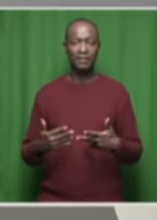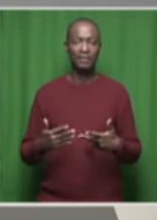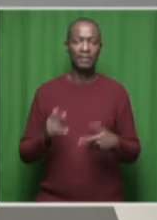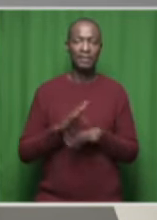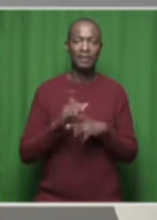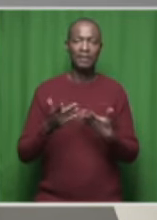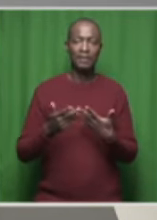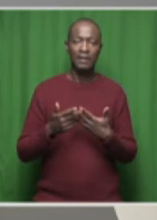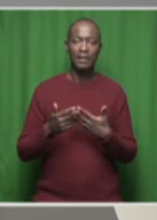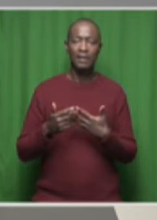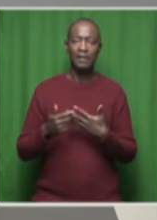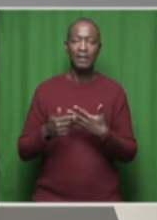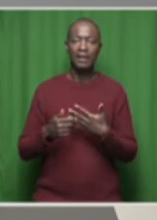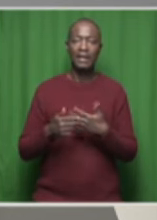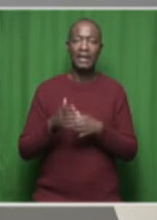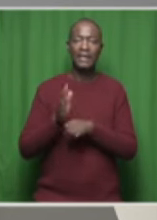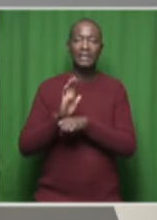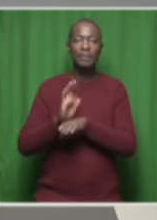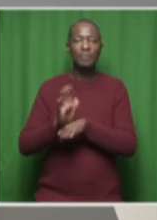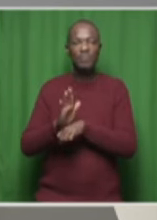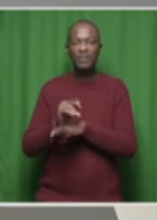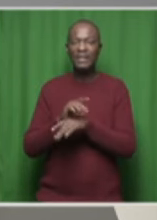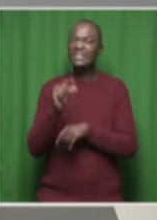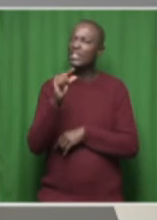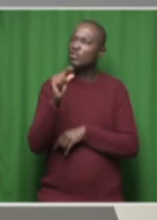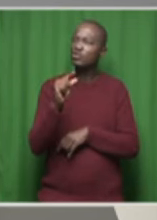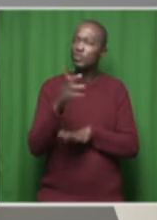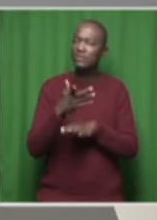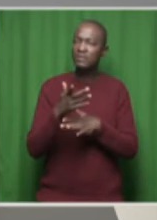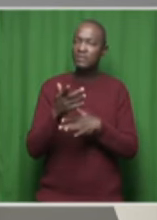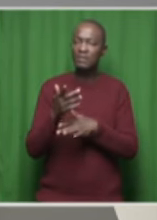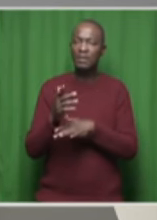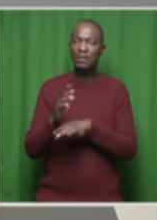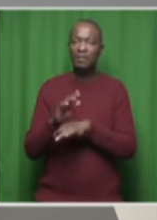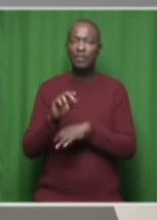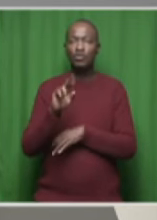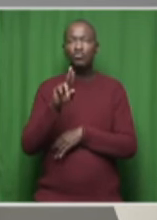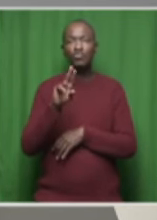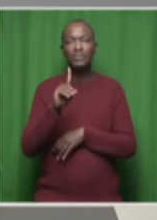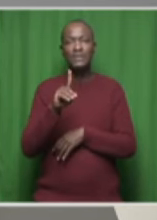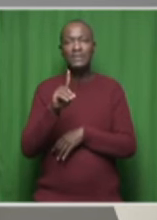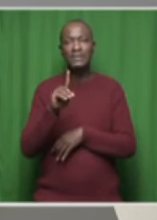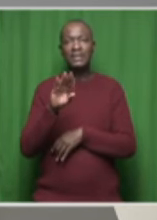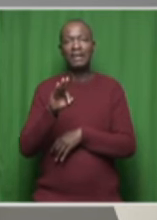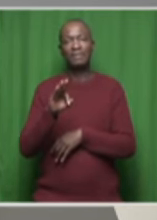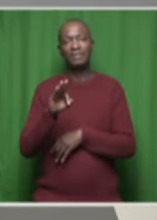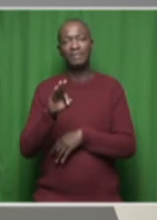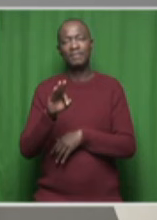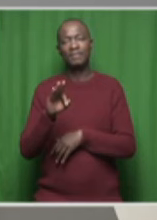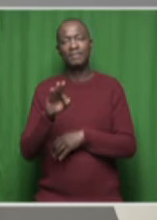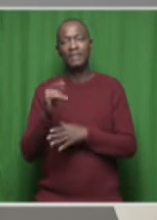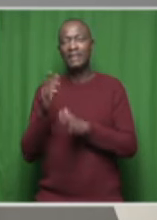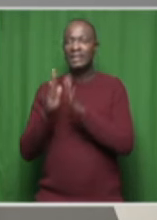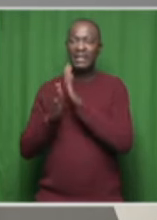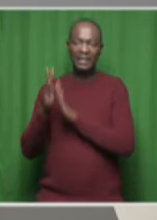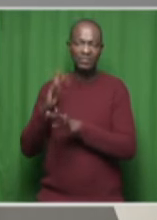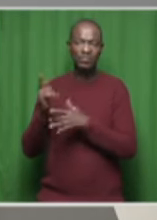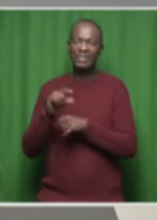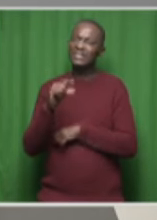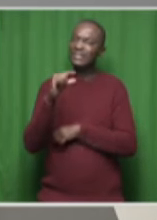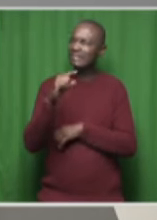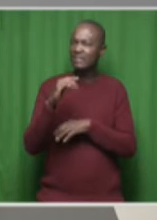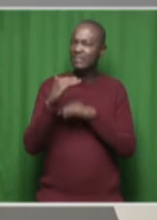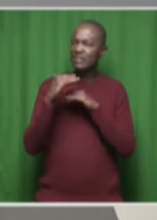and a movie about the life of the UDF. It's a short. The UDF was a very short blip in the history of South Africa.